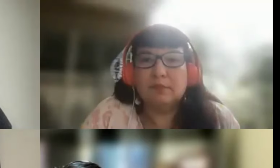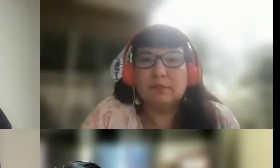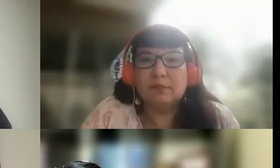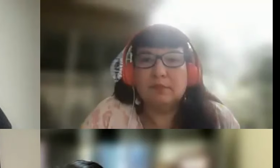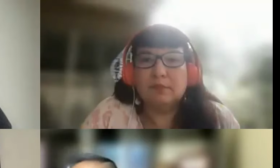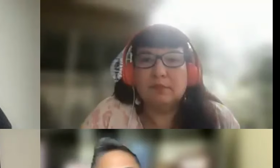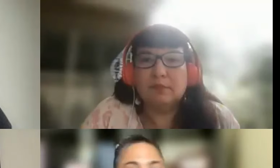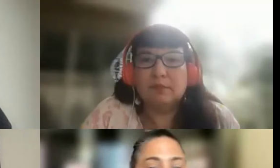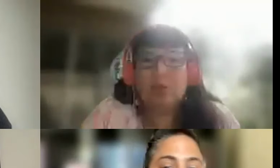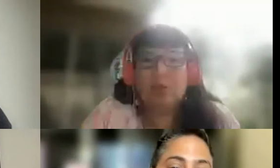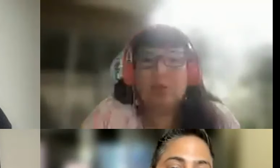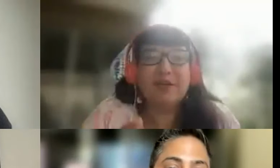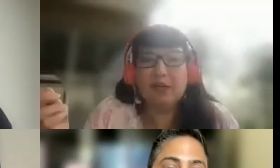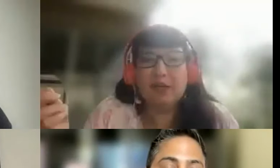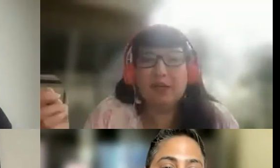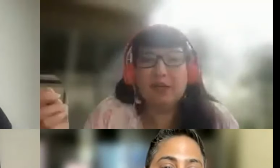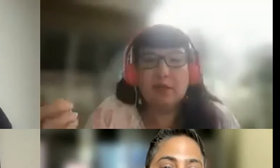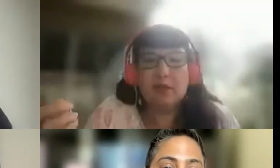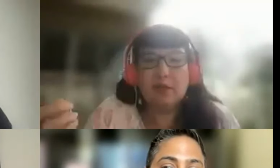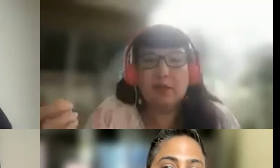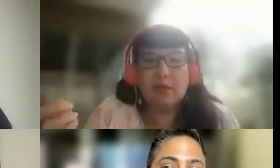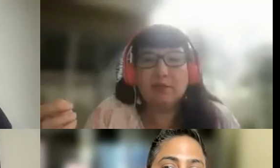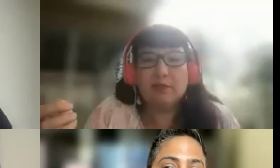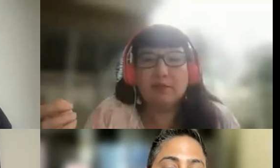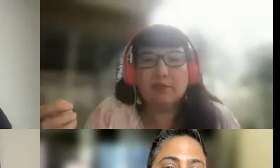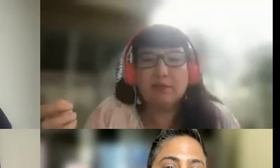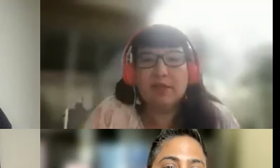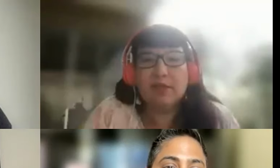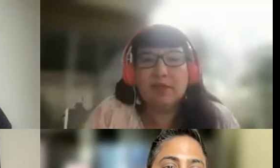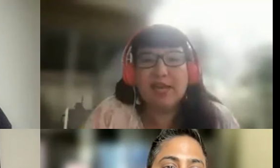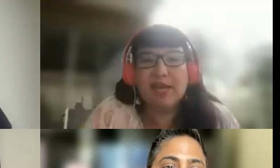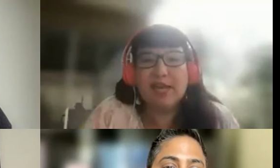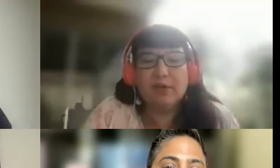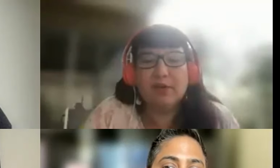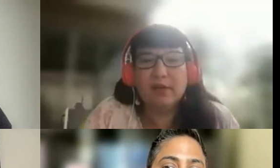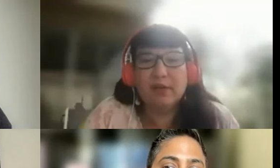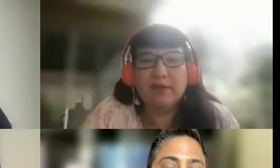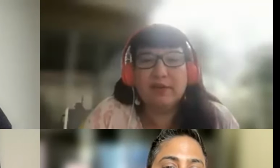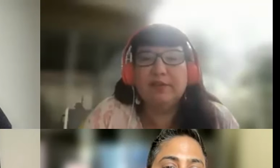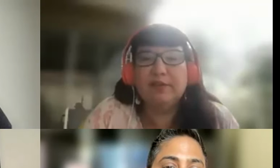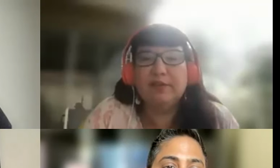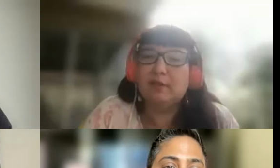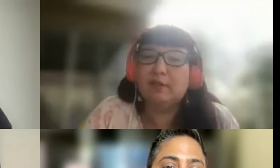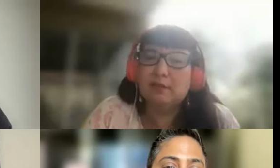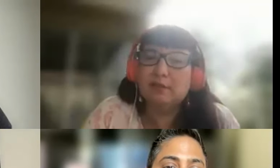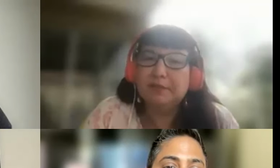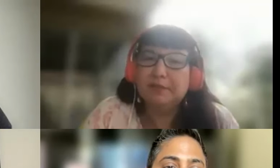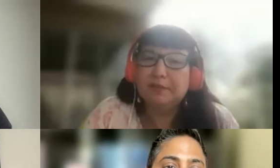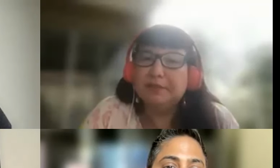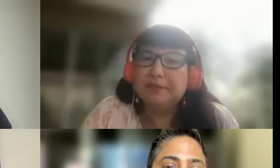Hey, Dee, after the 2 minute clock, do they get another minute after that? Or like countdown clock? Is that right? Okay.